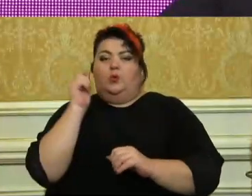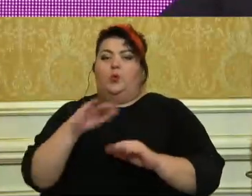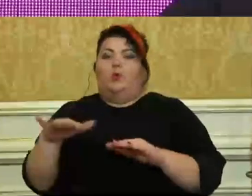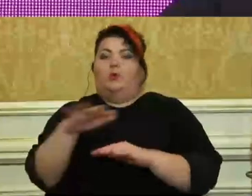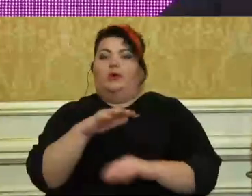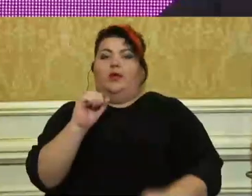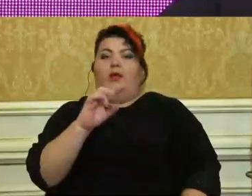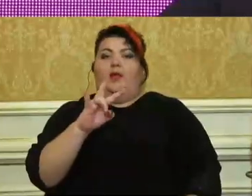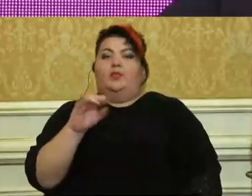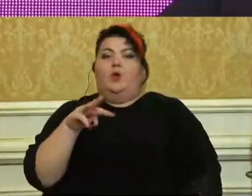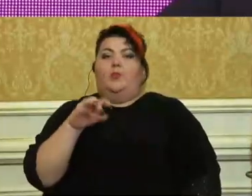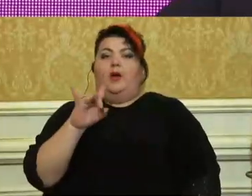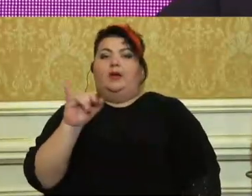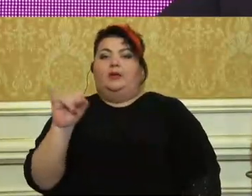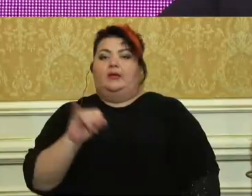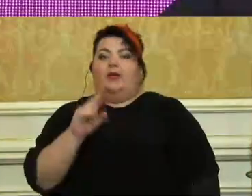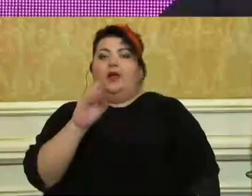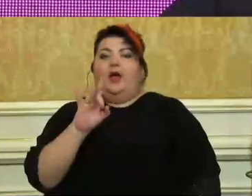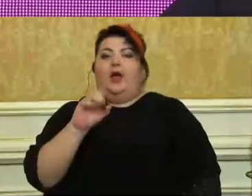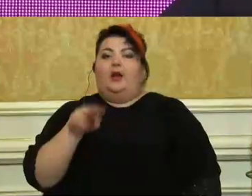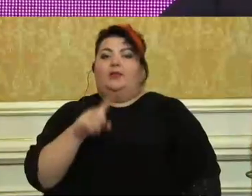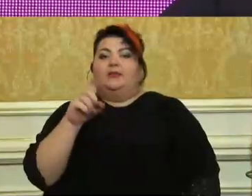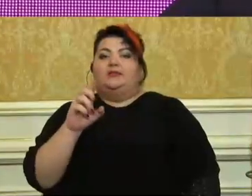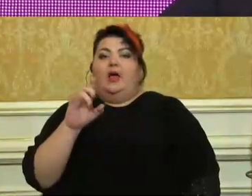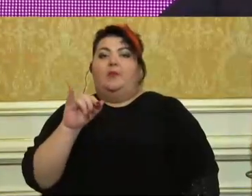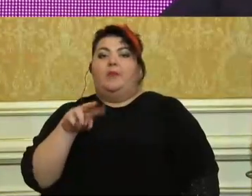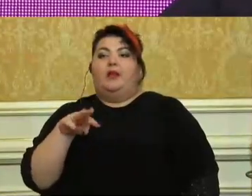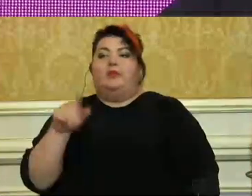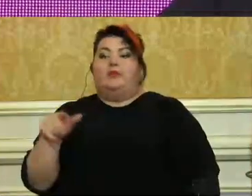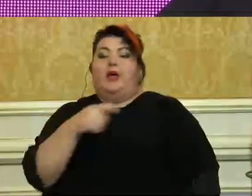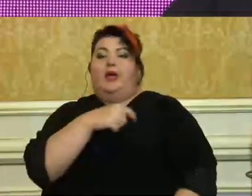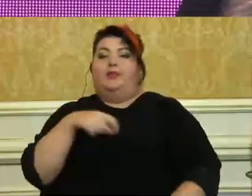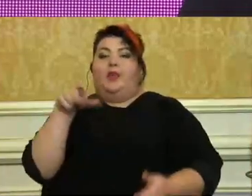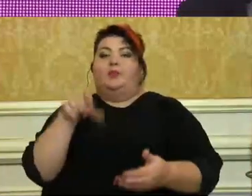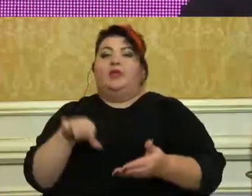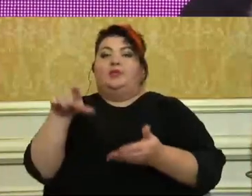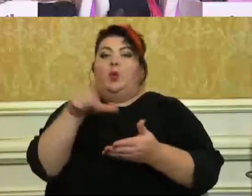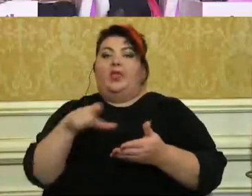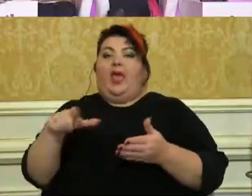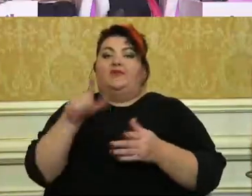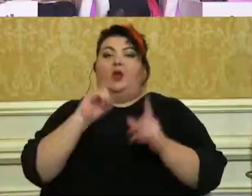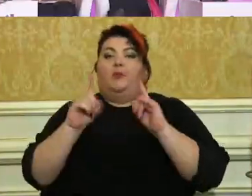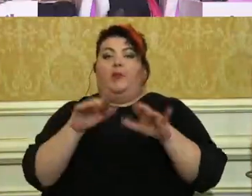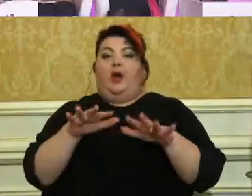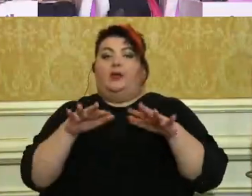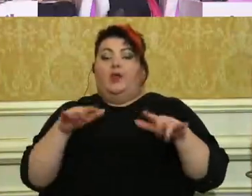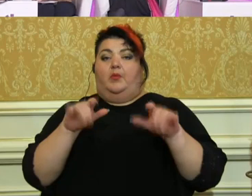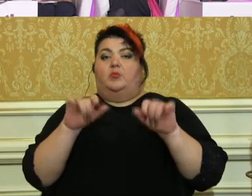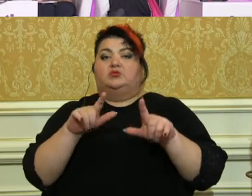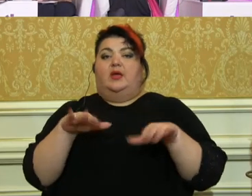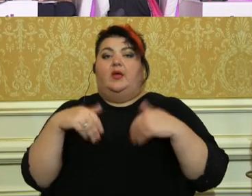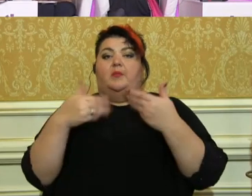of Ukraine, Mrs. Anna Maria Gratz-Bild, member of the European Parliament, EPP group. Let's greet